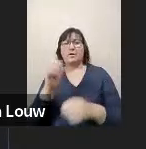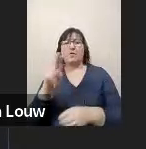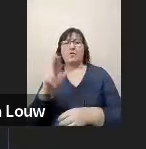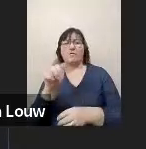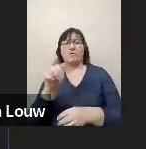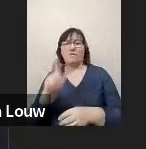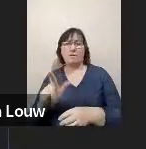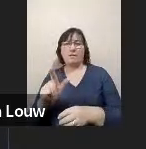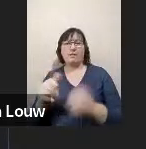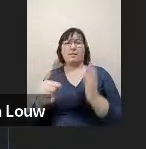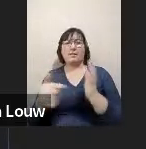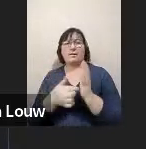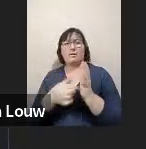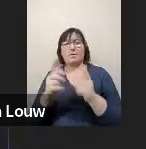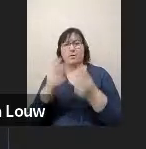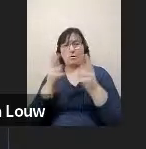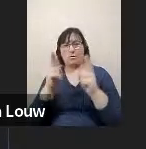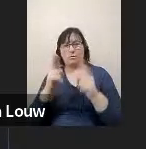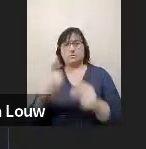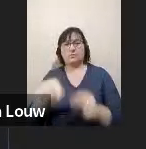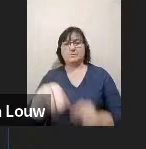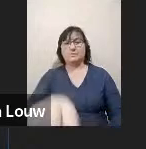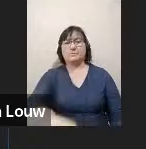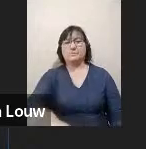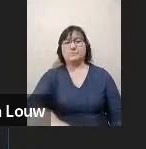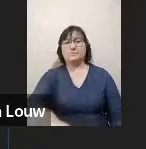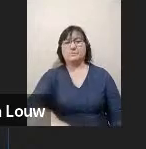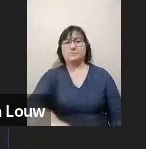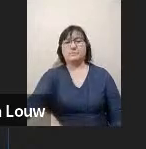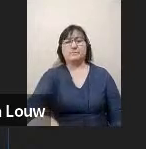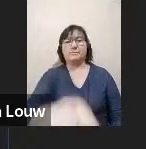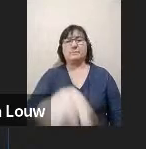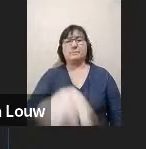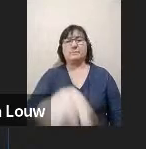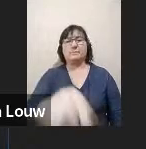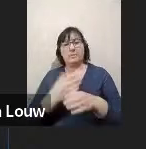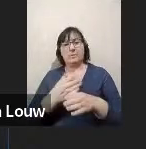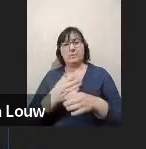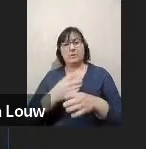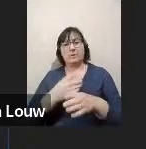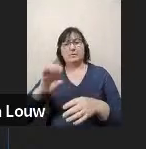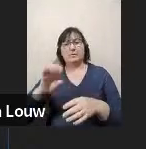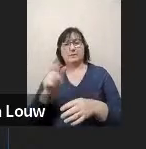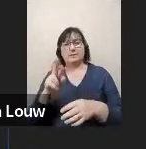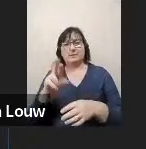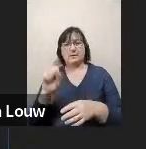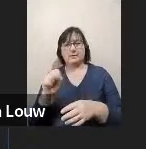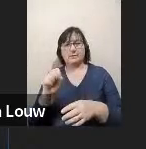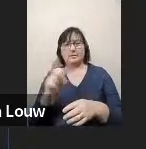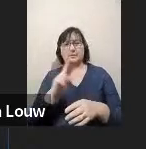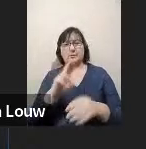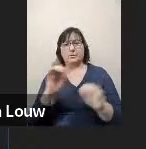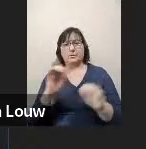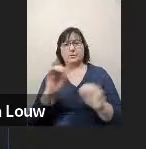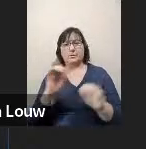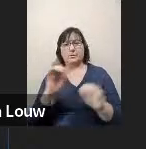his career at SARS in 2007 as a contact center agent dealing with income tax related